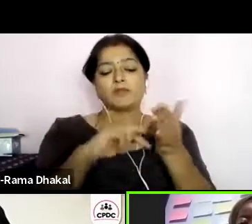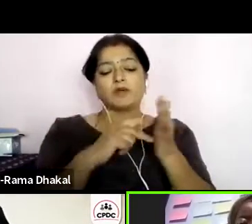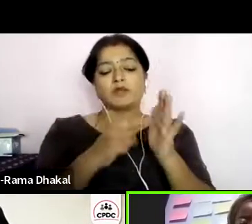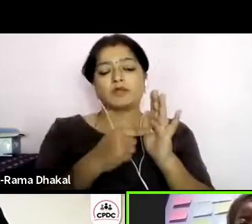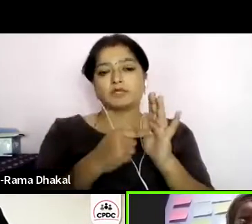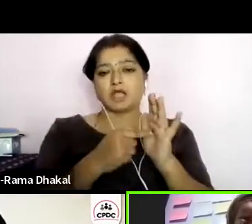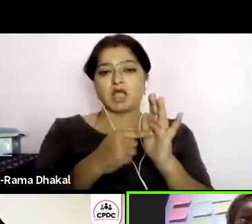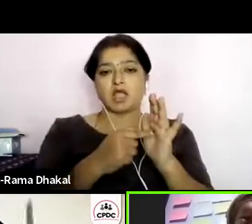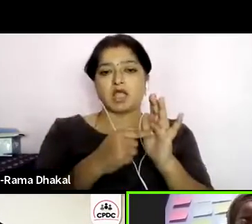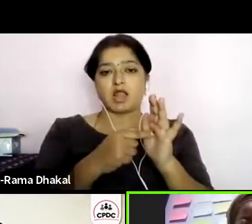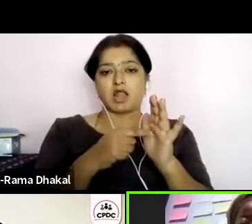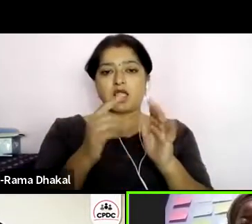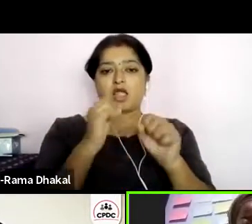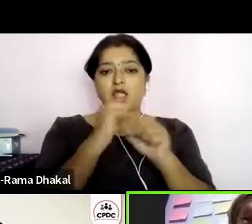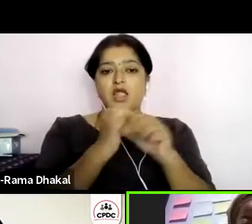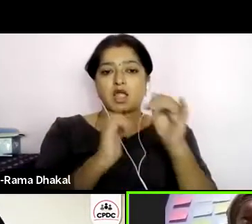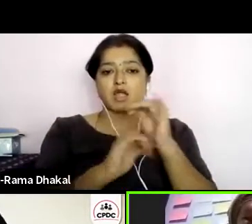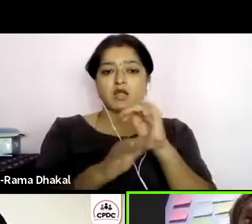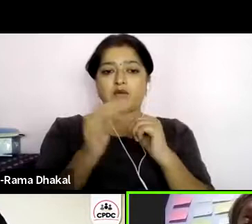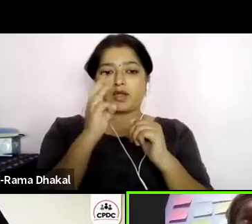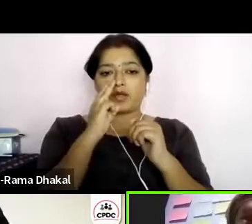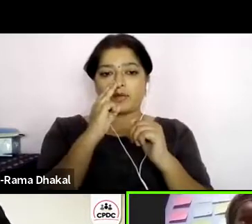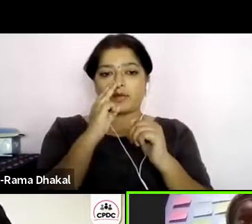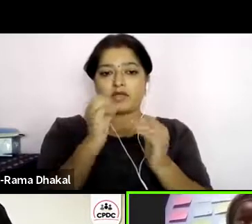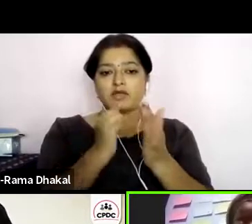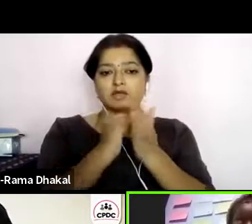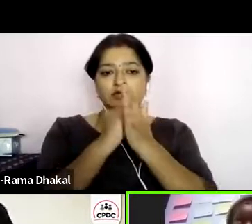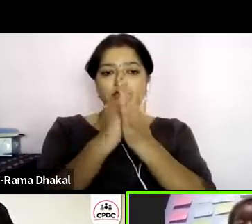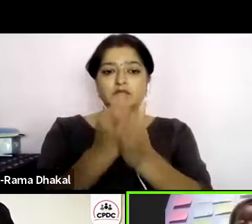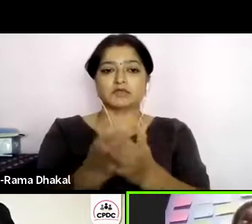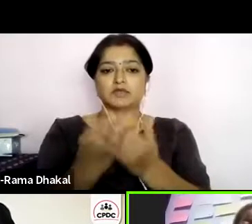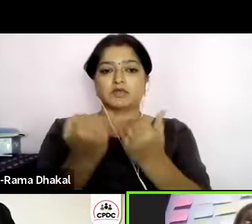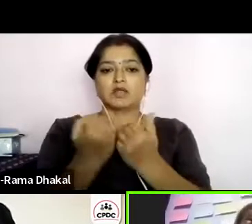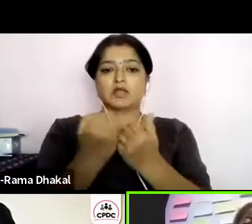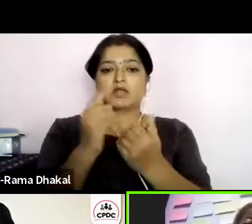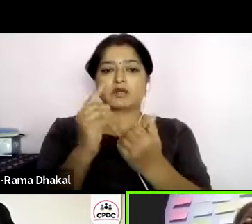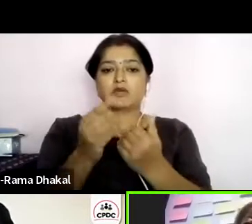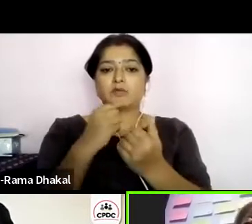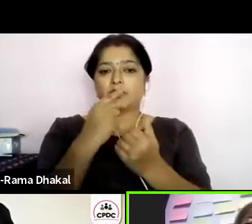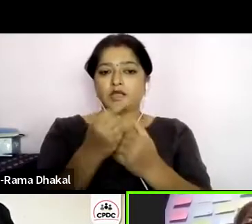voice, the projects reach out to the right people. And also